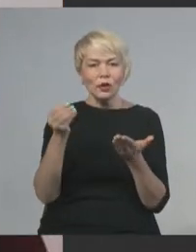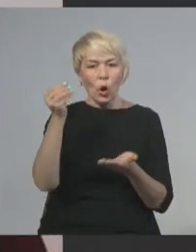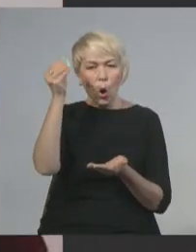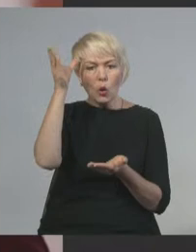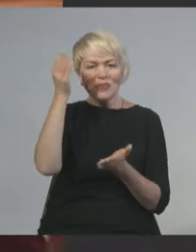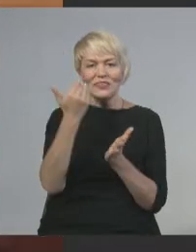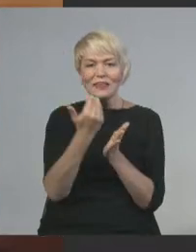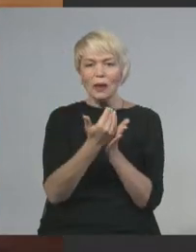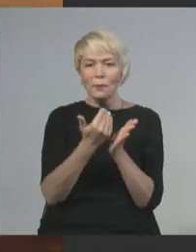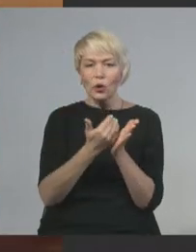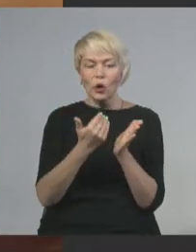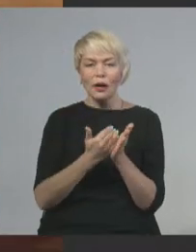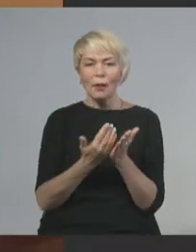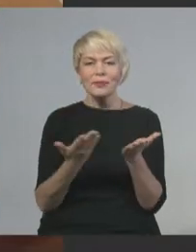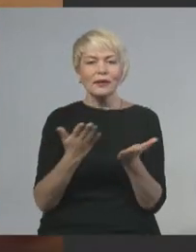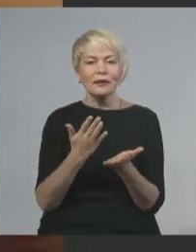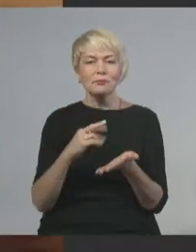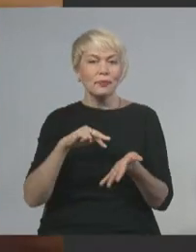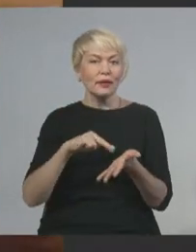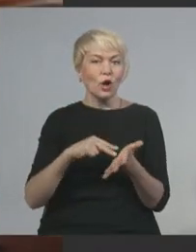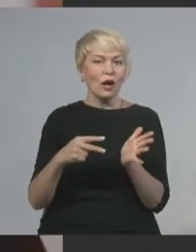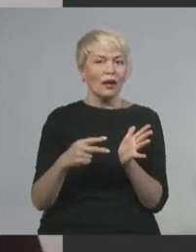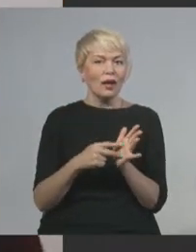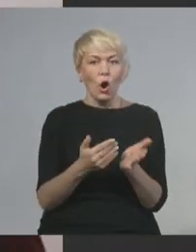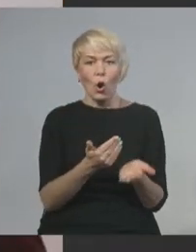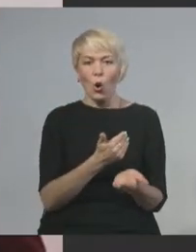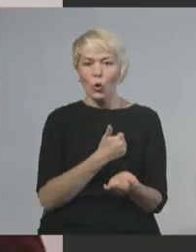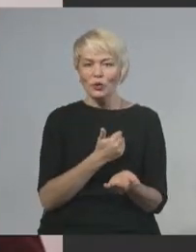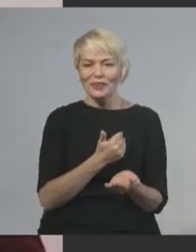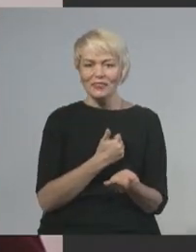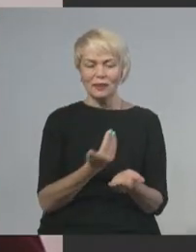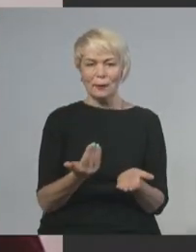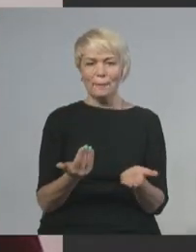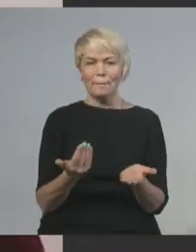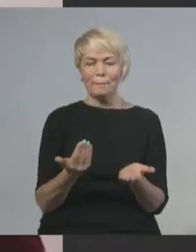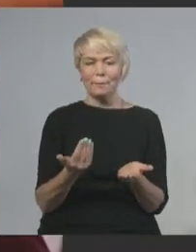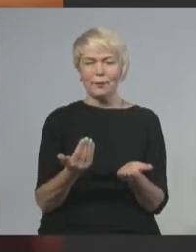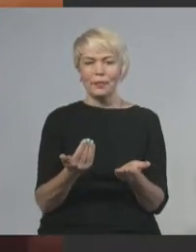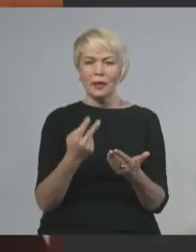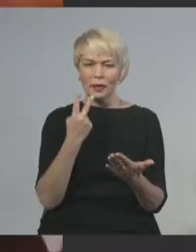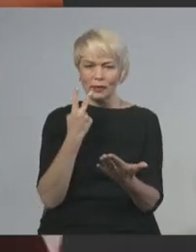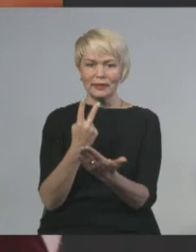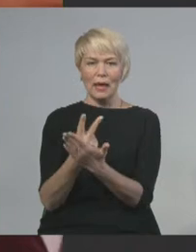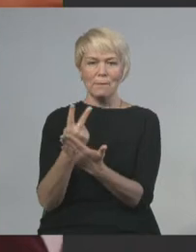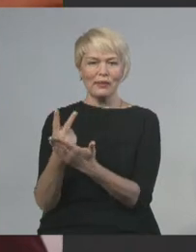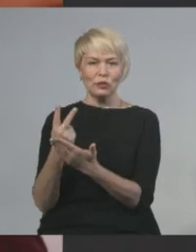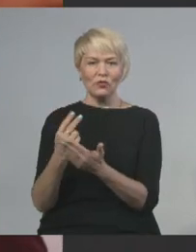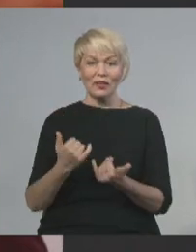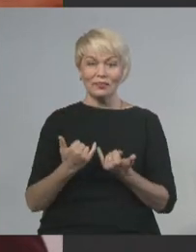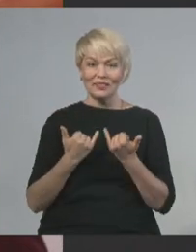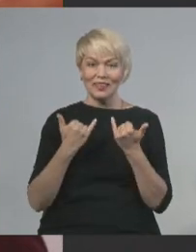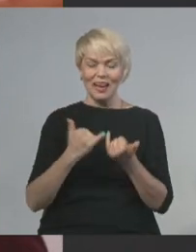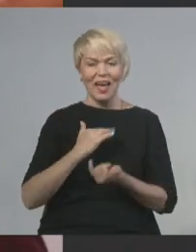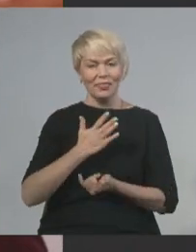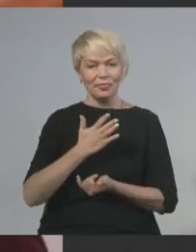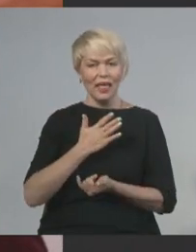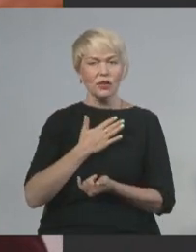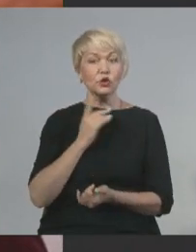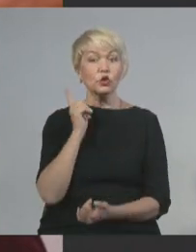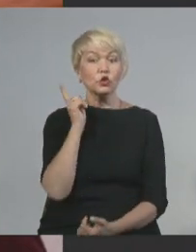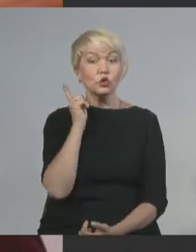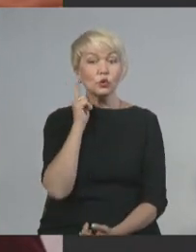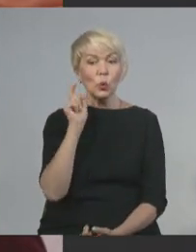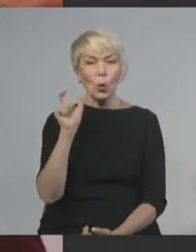things a lot of uh actual uh programs too that we could not do